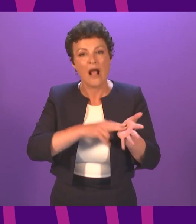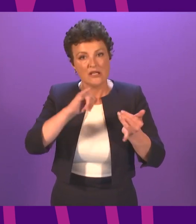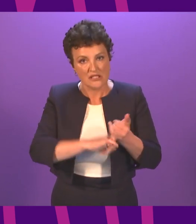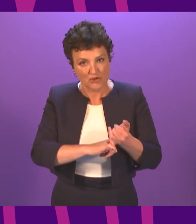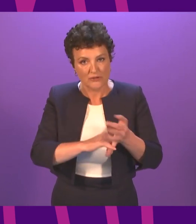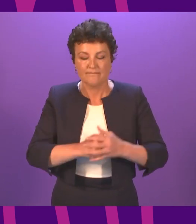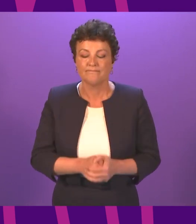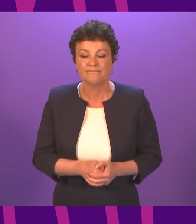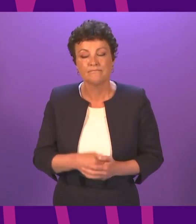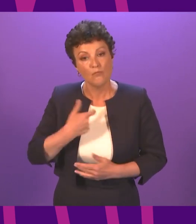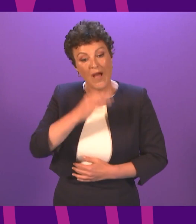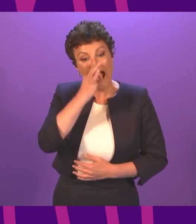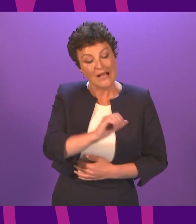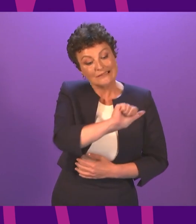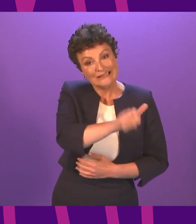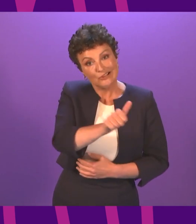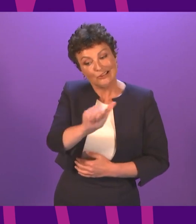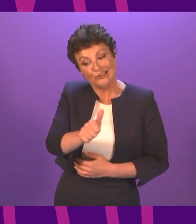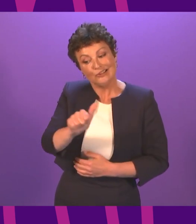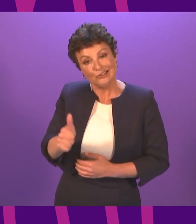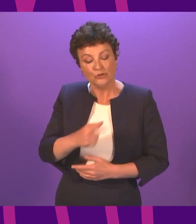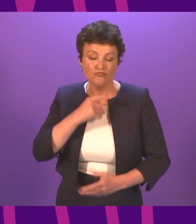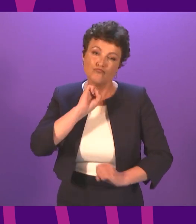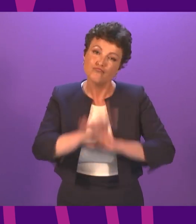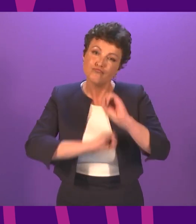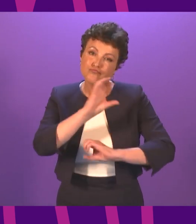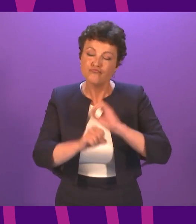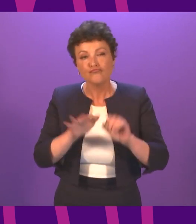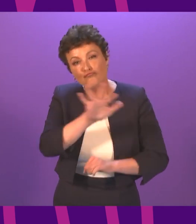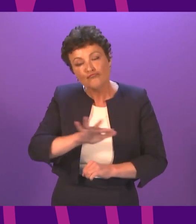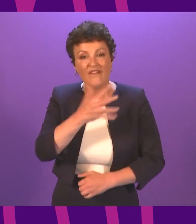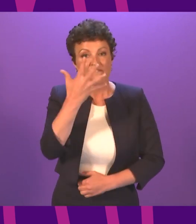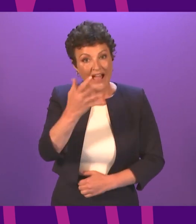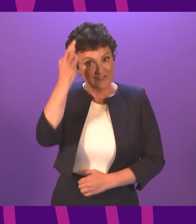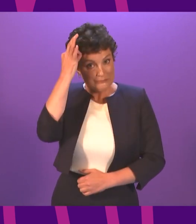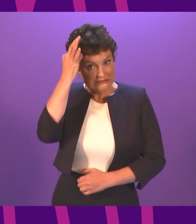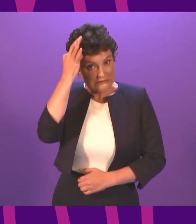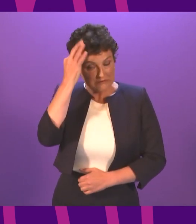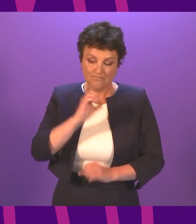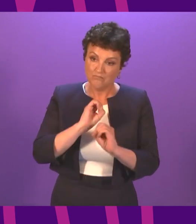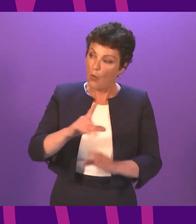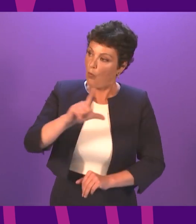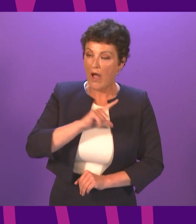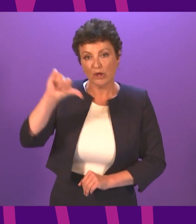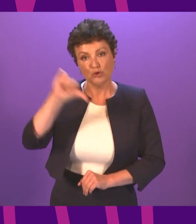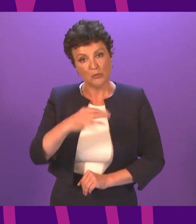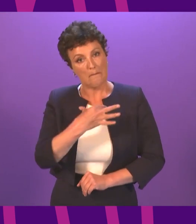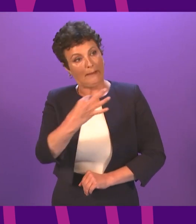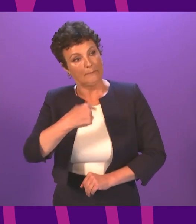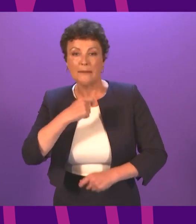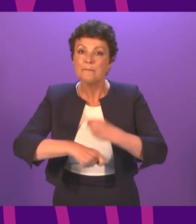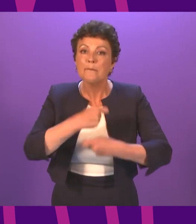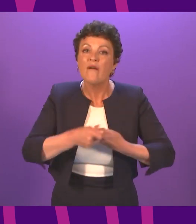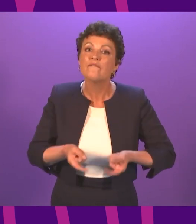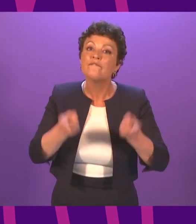speak in support of their candidacy for up to 5 minutes, and after the nominees have spoken, members will be asked to cast their vote for